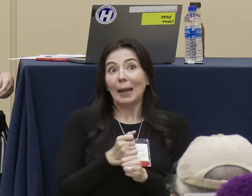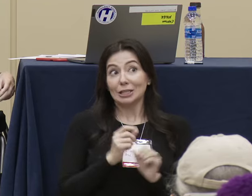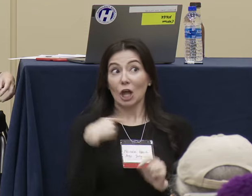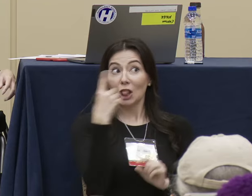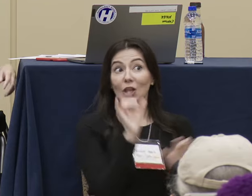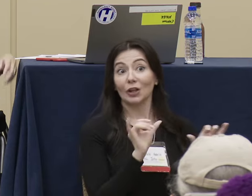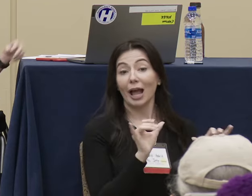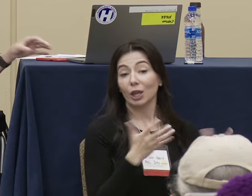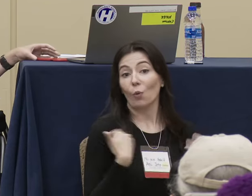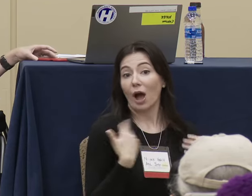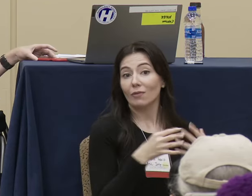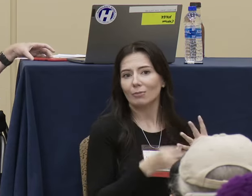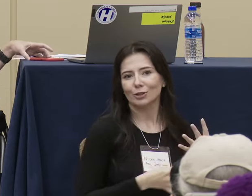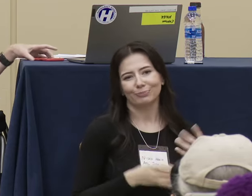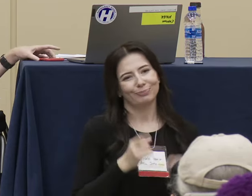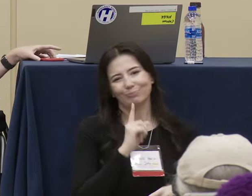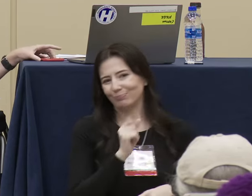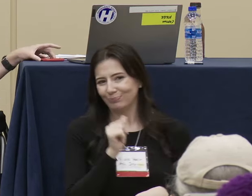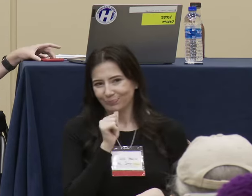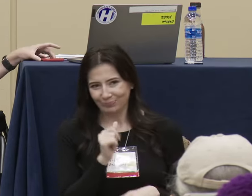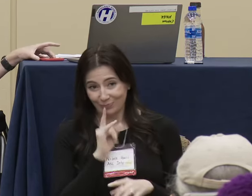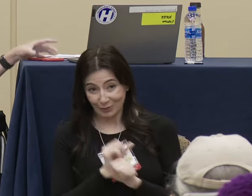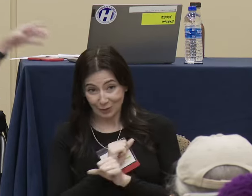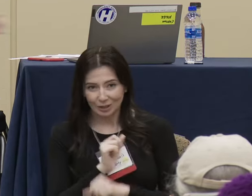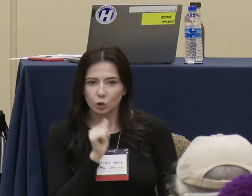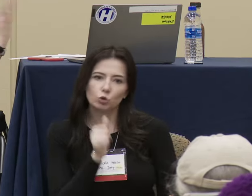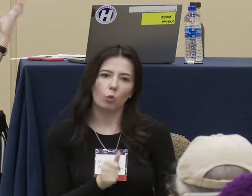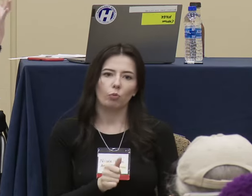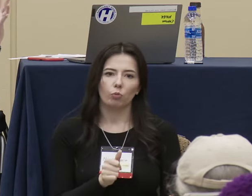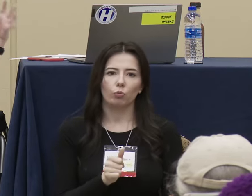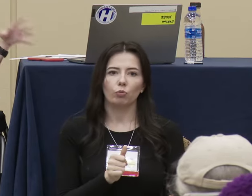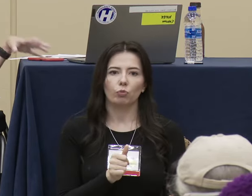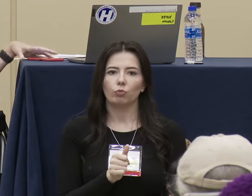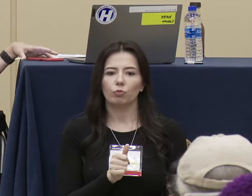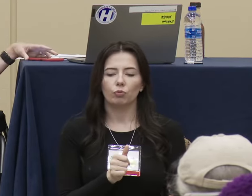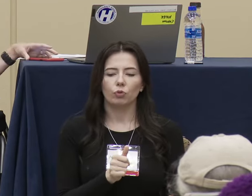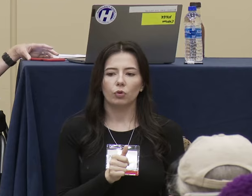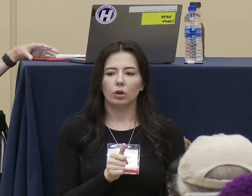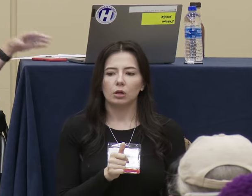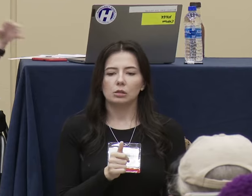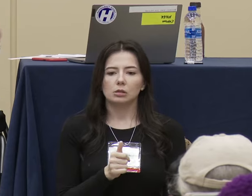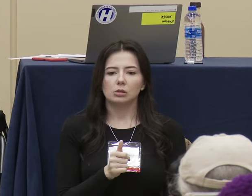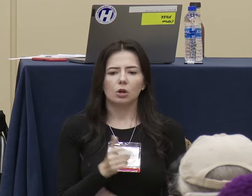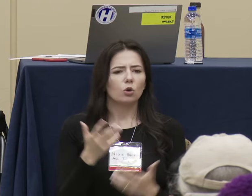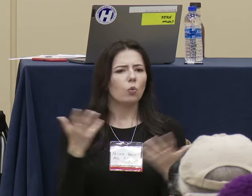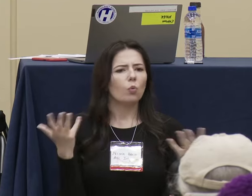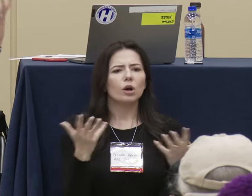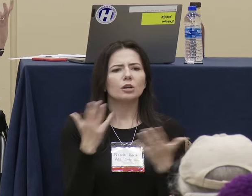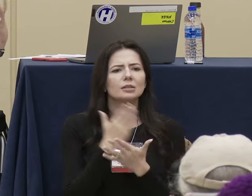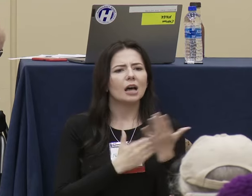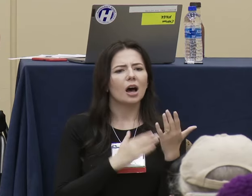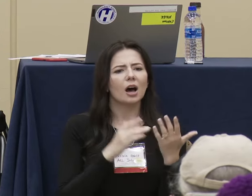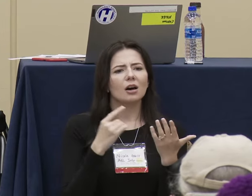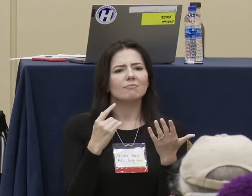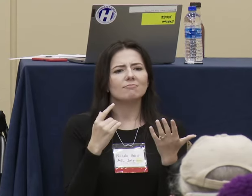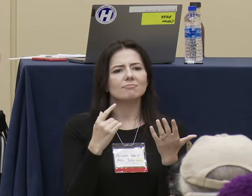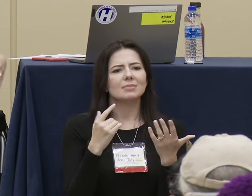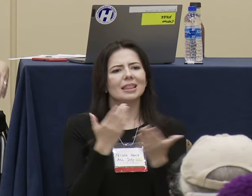So what are some lessons now? I told you some stories. What are some lessons that we can learn